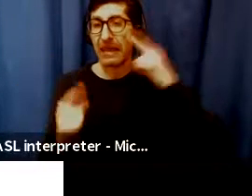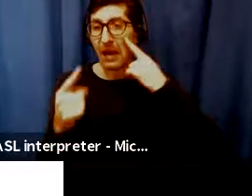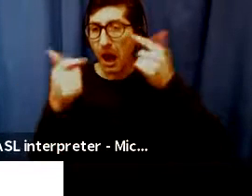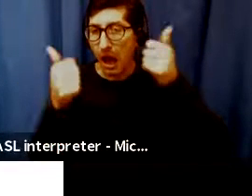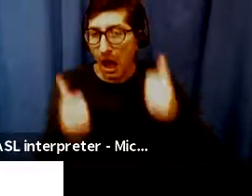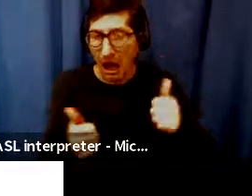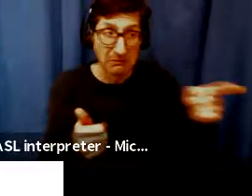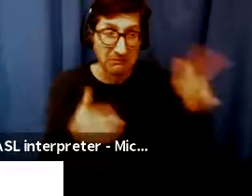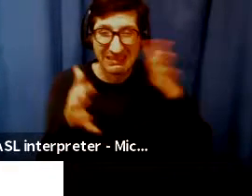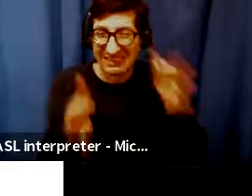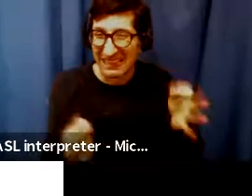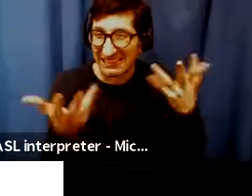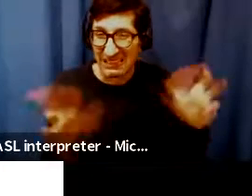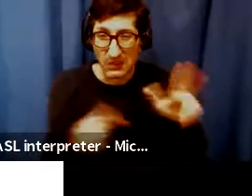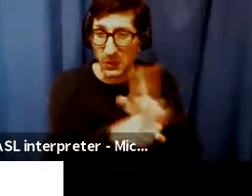or a service animal.